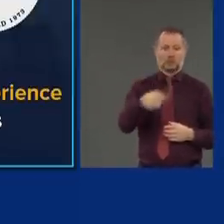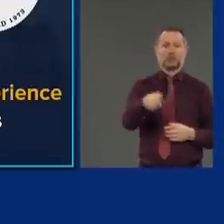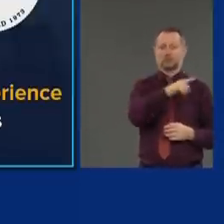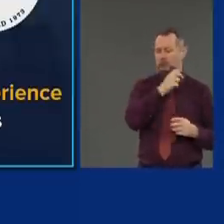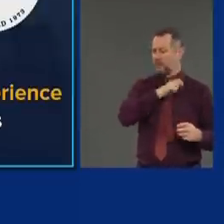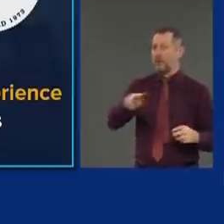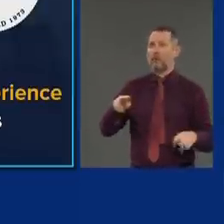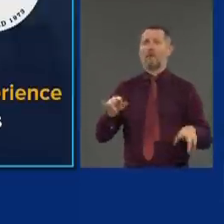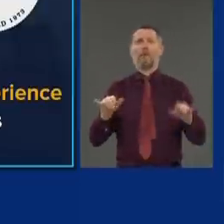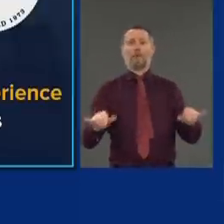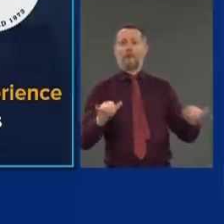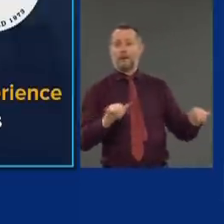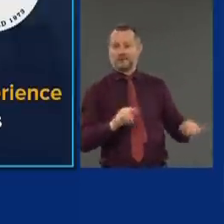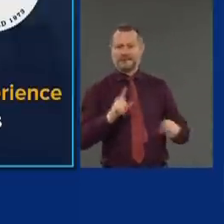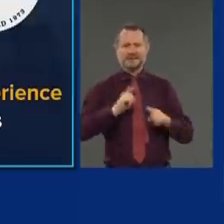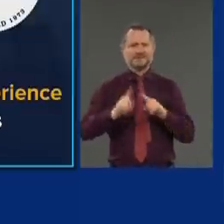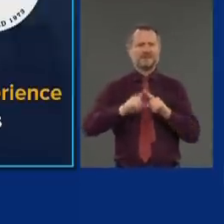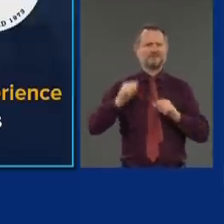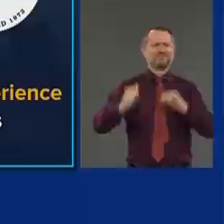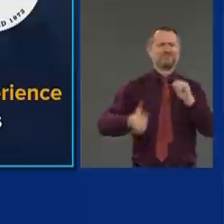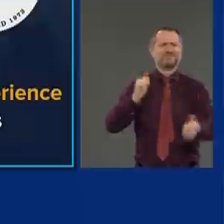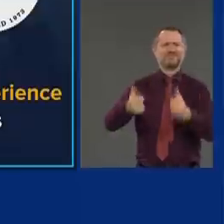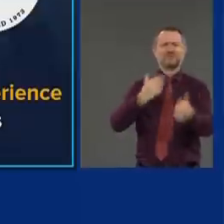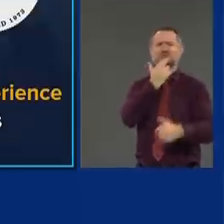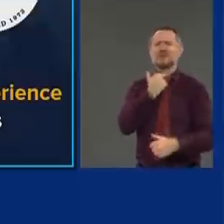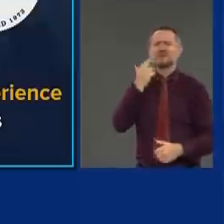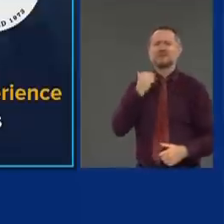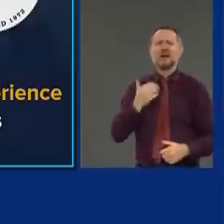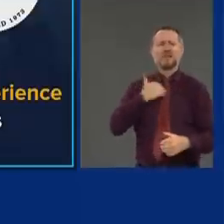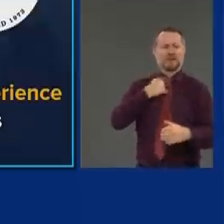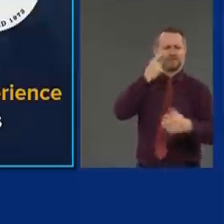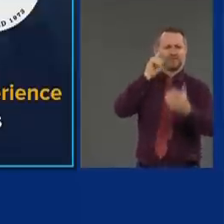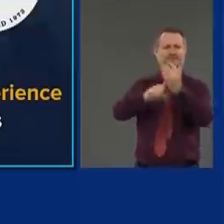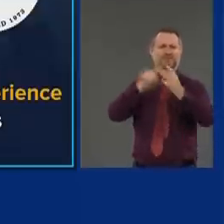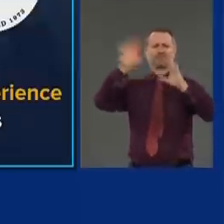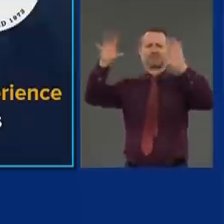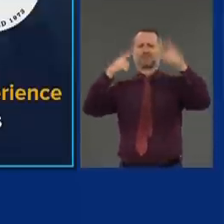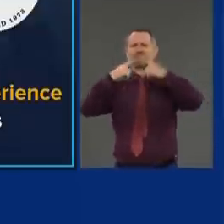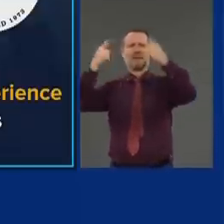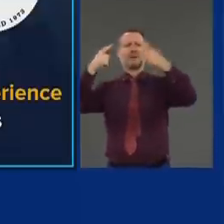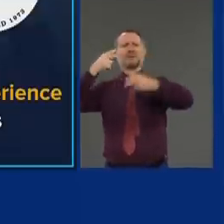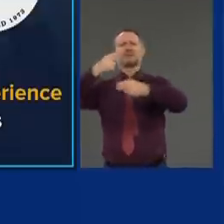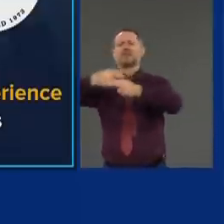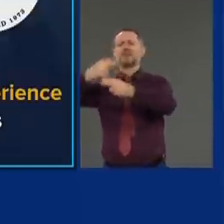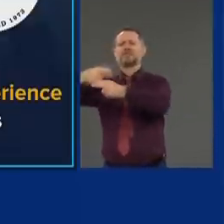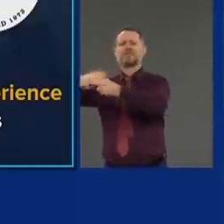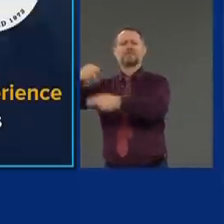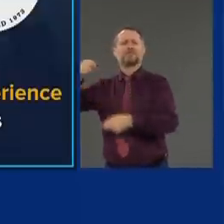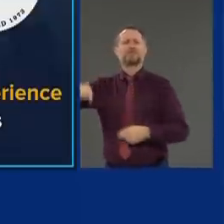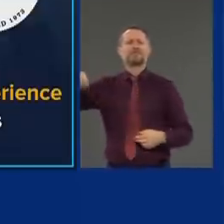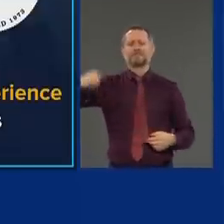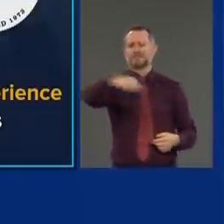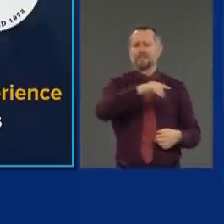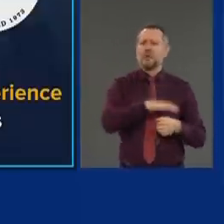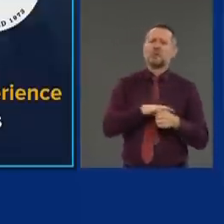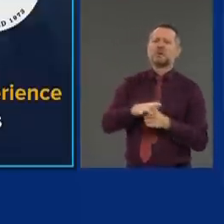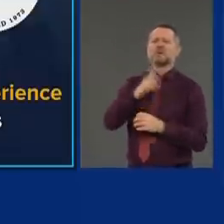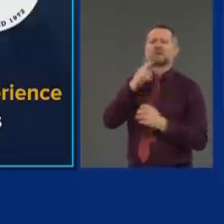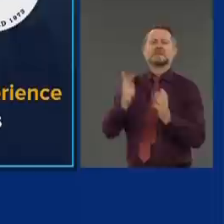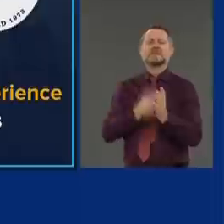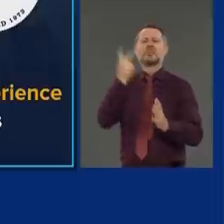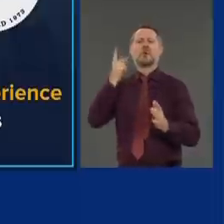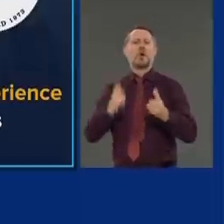new concessions, most of them iconic local concessions, more than doubling the offerings available in the old